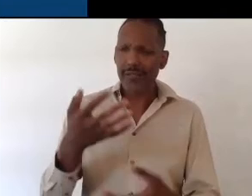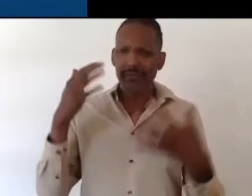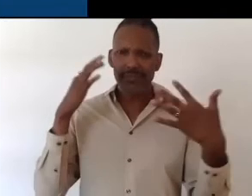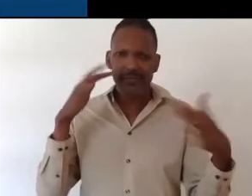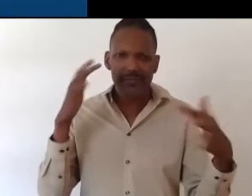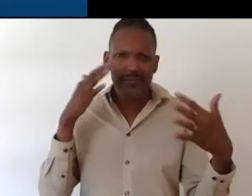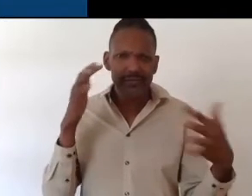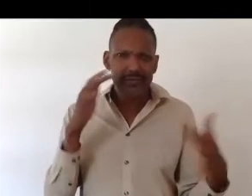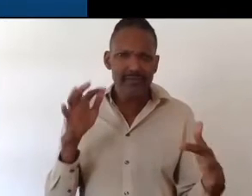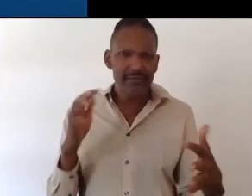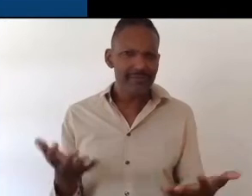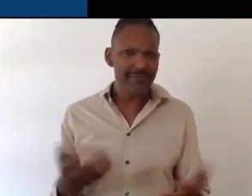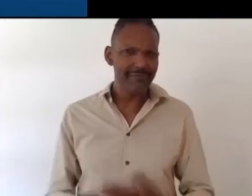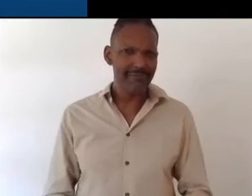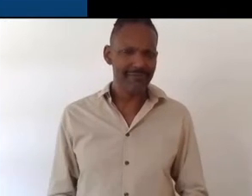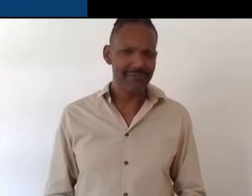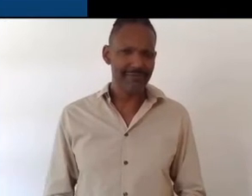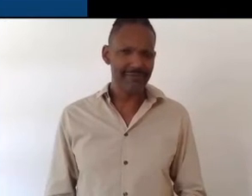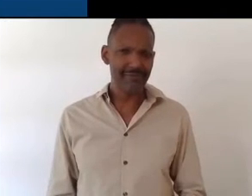out.